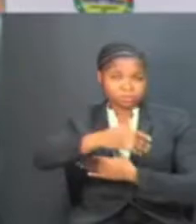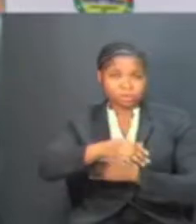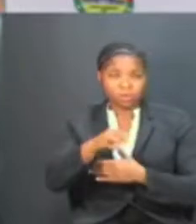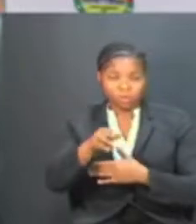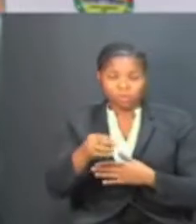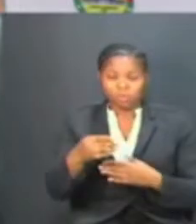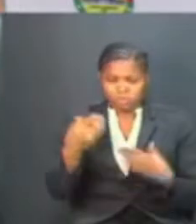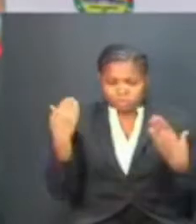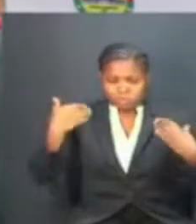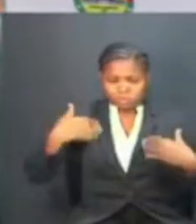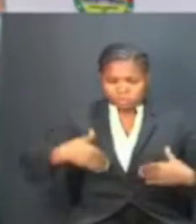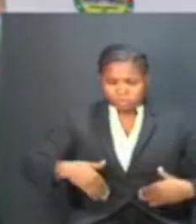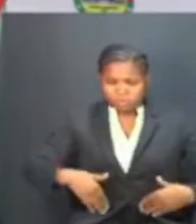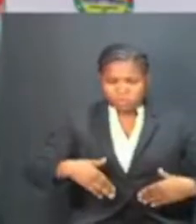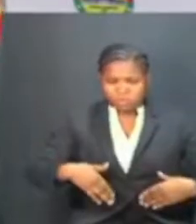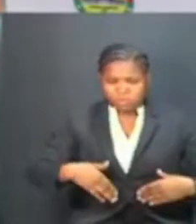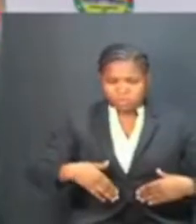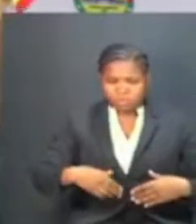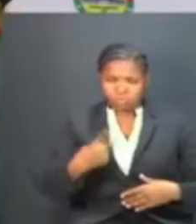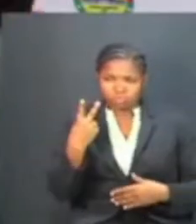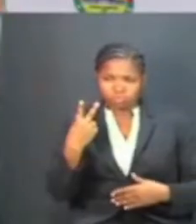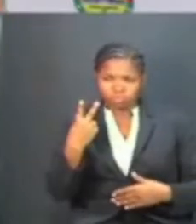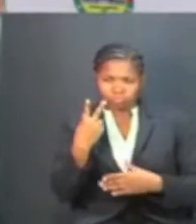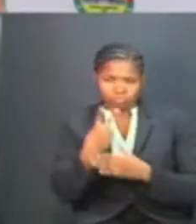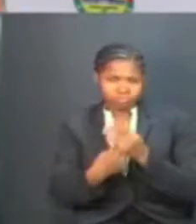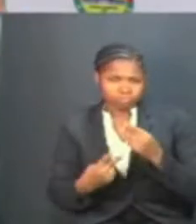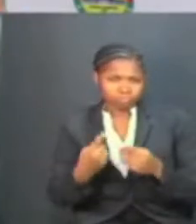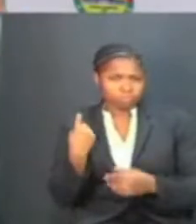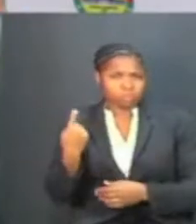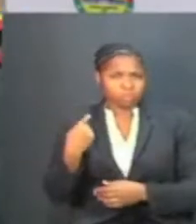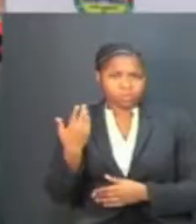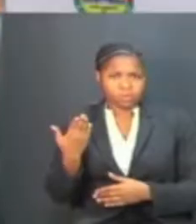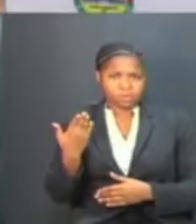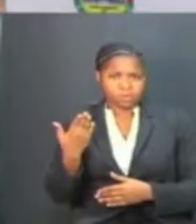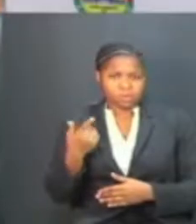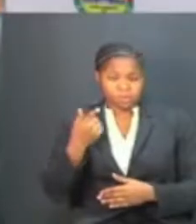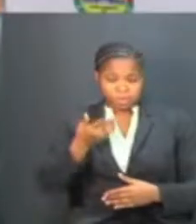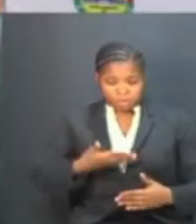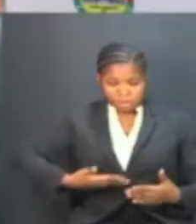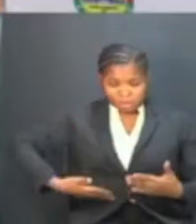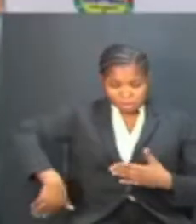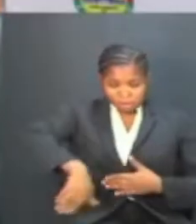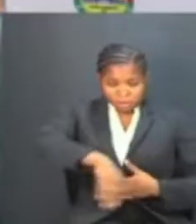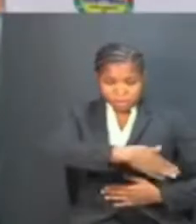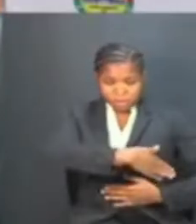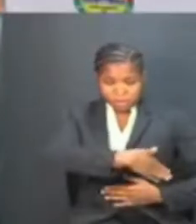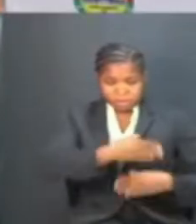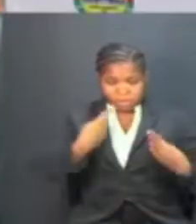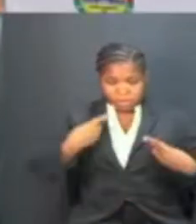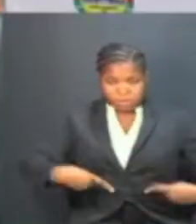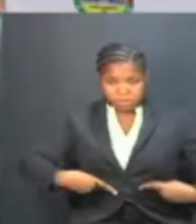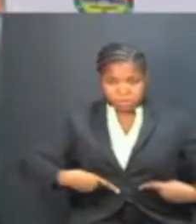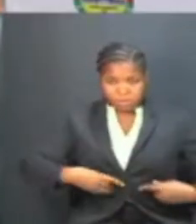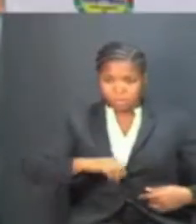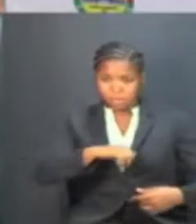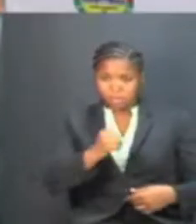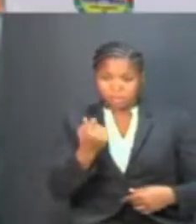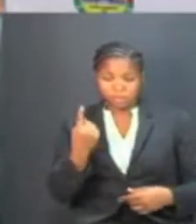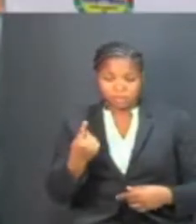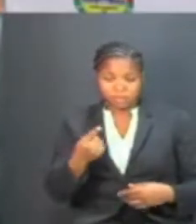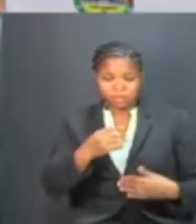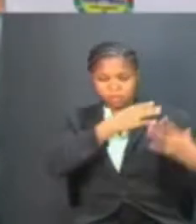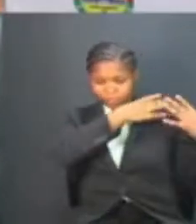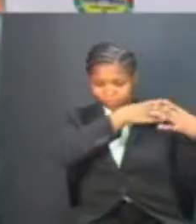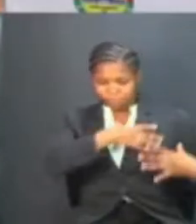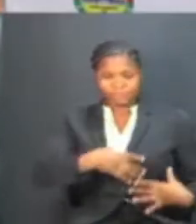two. One under and then one on the chest and the small one up, as I have said. It is these days that